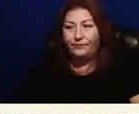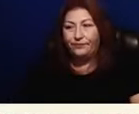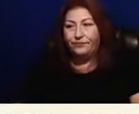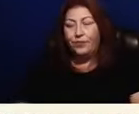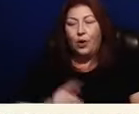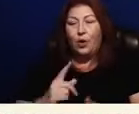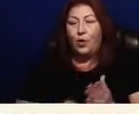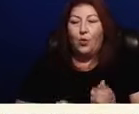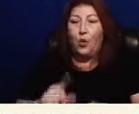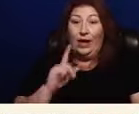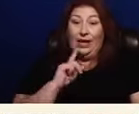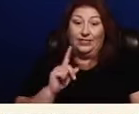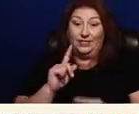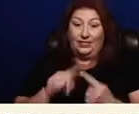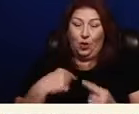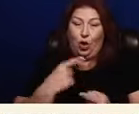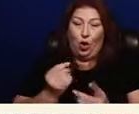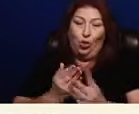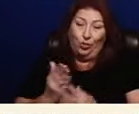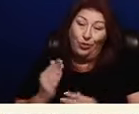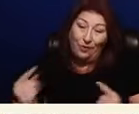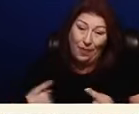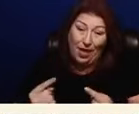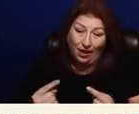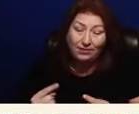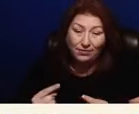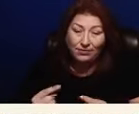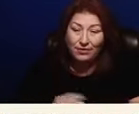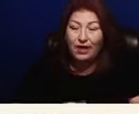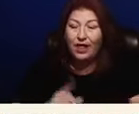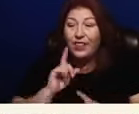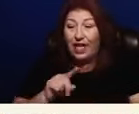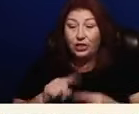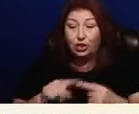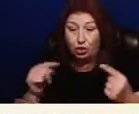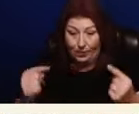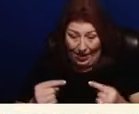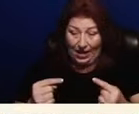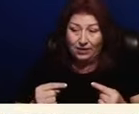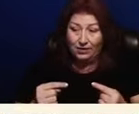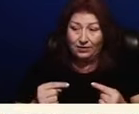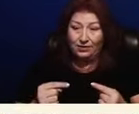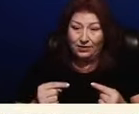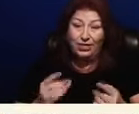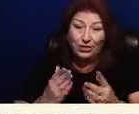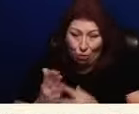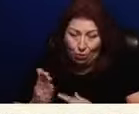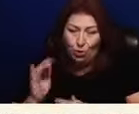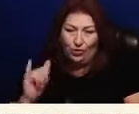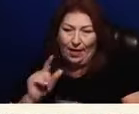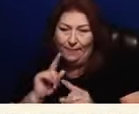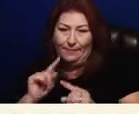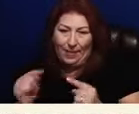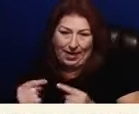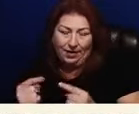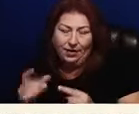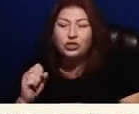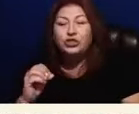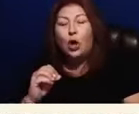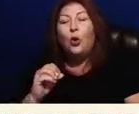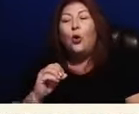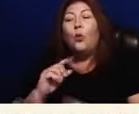it is until we go through the pain, right? The answer to pain is through the pain. And so whenever